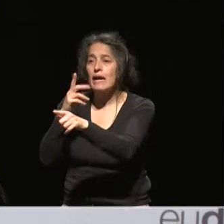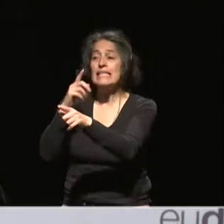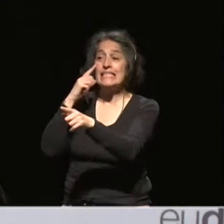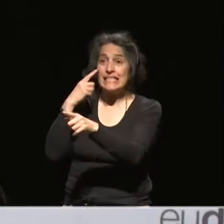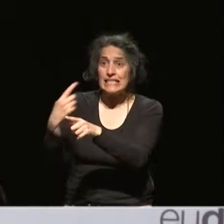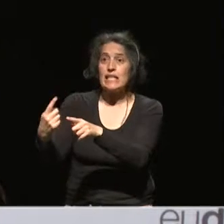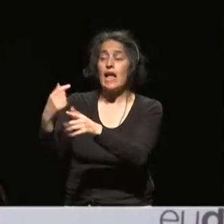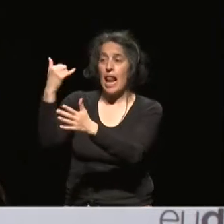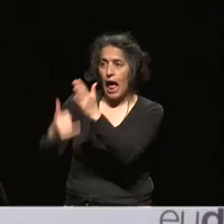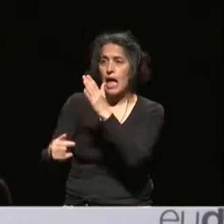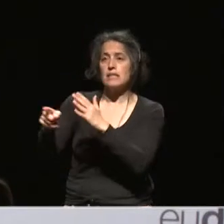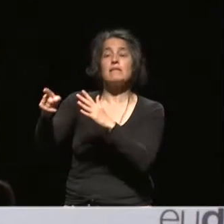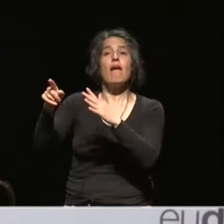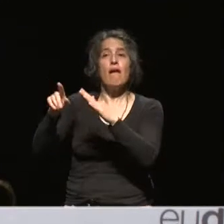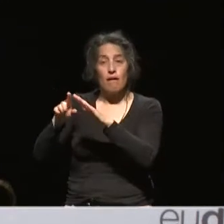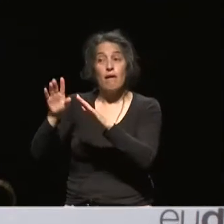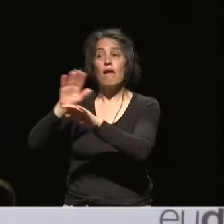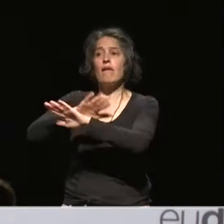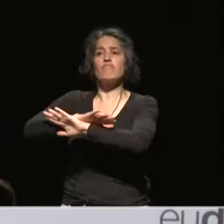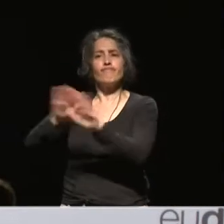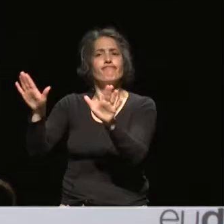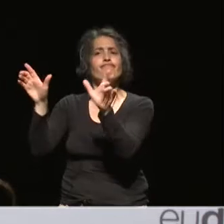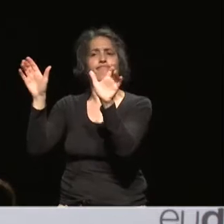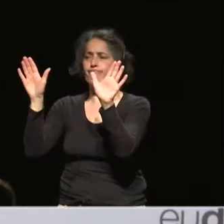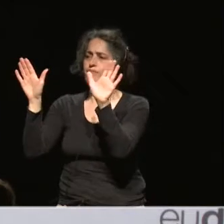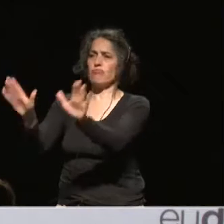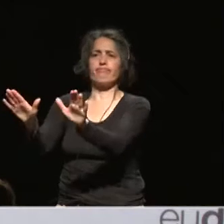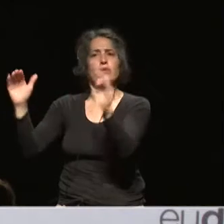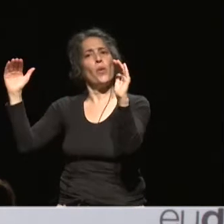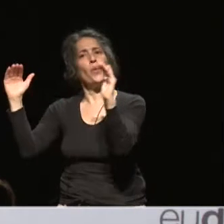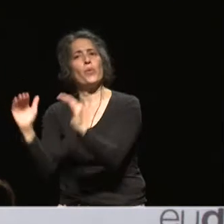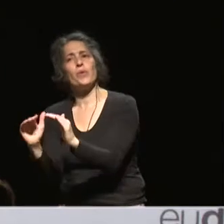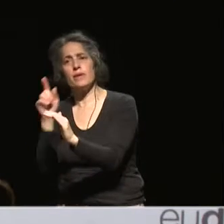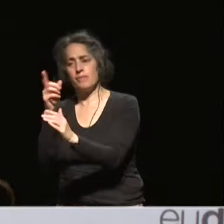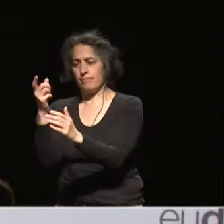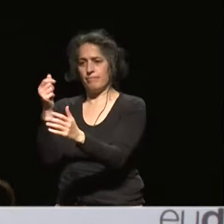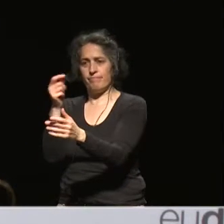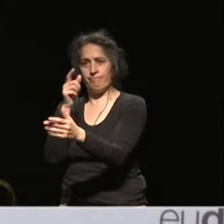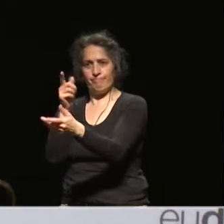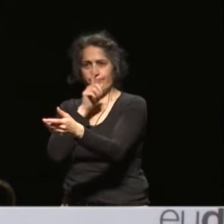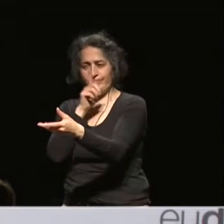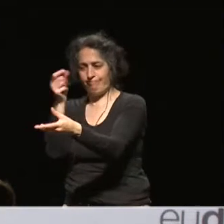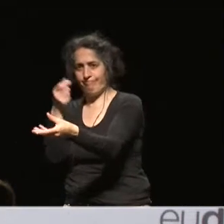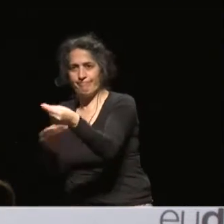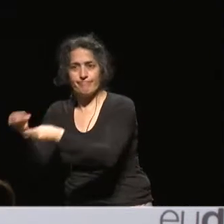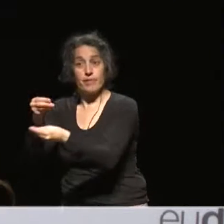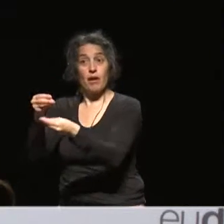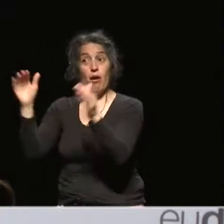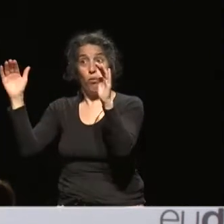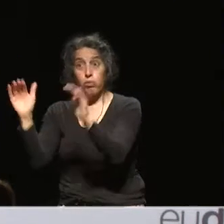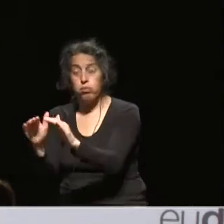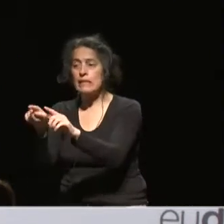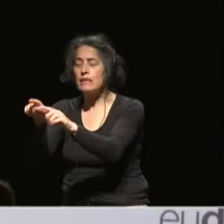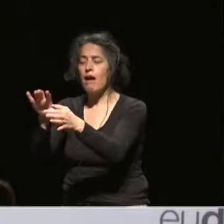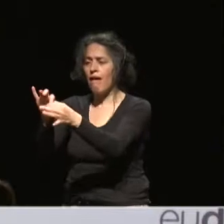actually worked. And this is why the results-based agenda in development cooperation is so difficult and really problematic for fighting